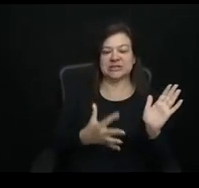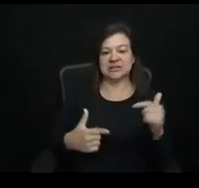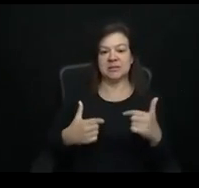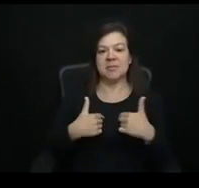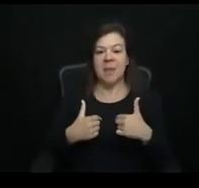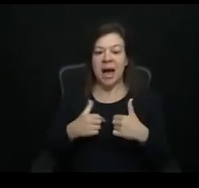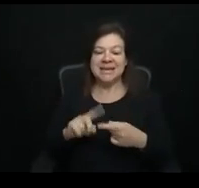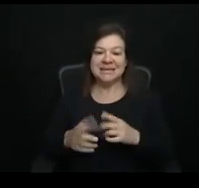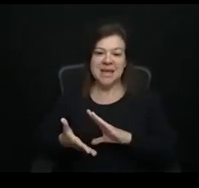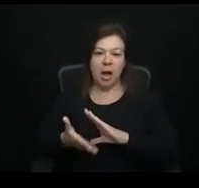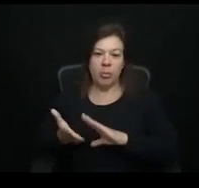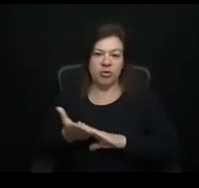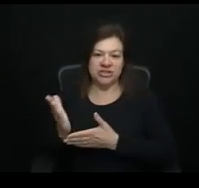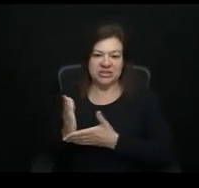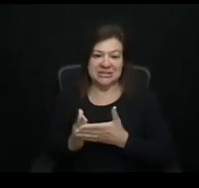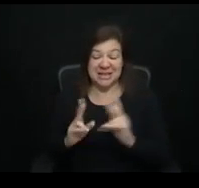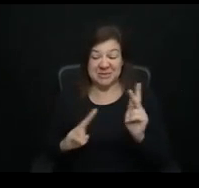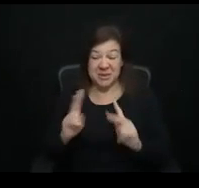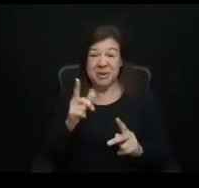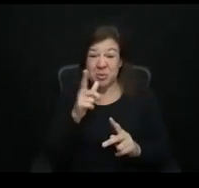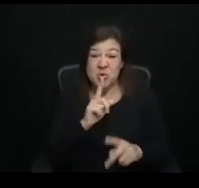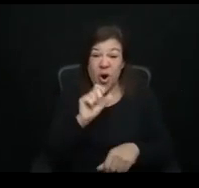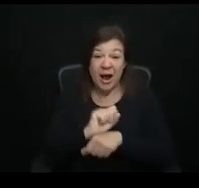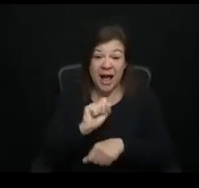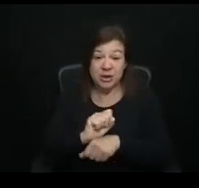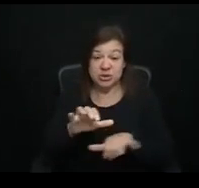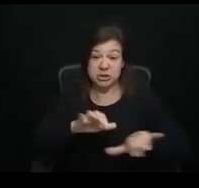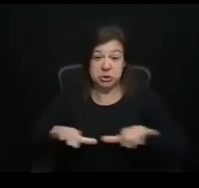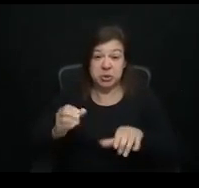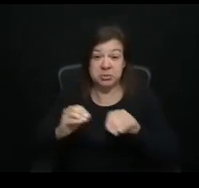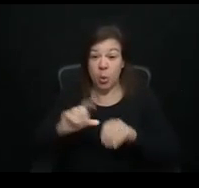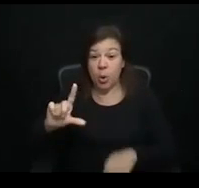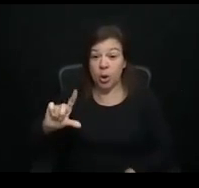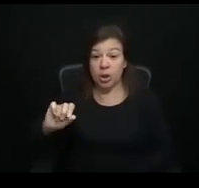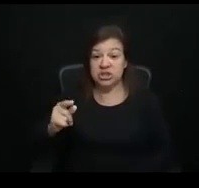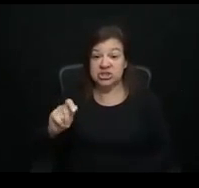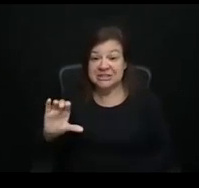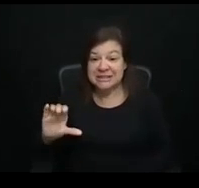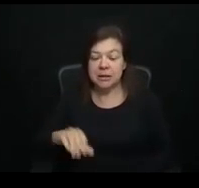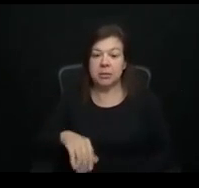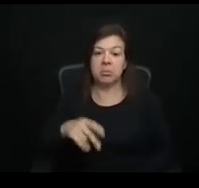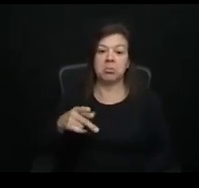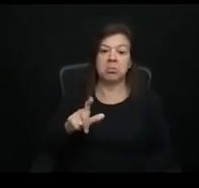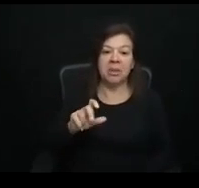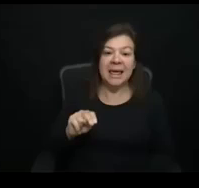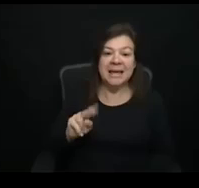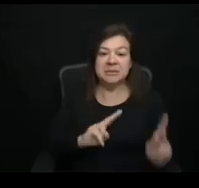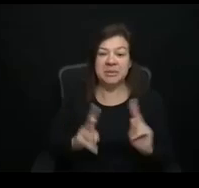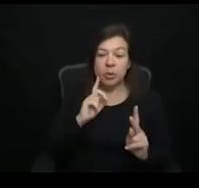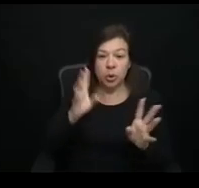but those folks behind the scenes, like logistics and plans and all the people that put together these maps, I